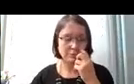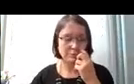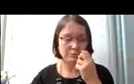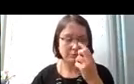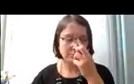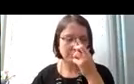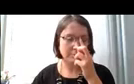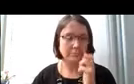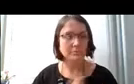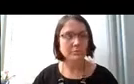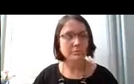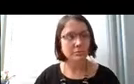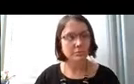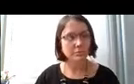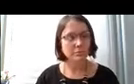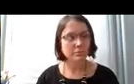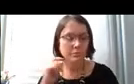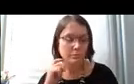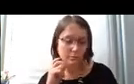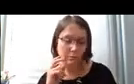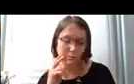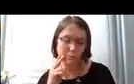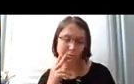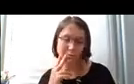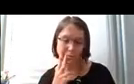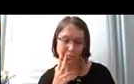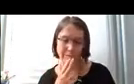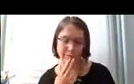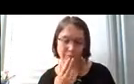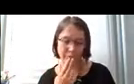get into jobs and how they move between employers.